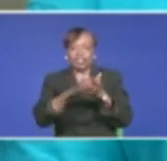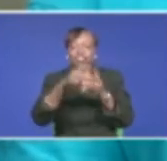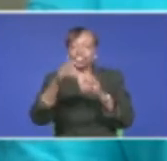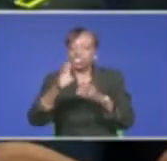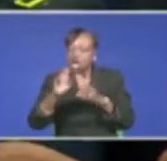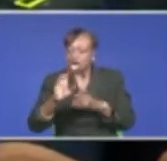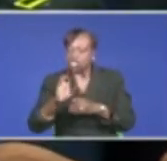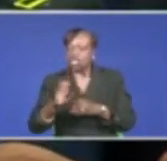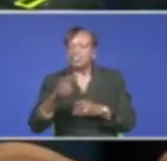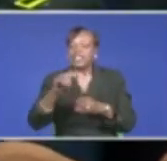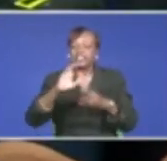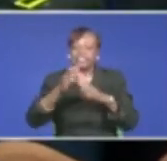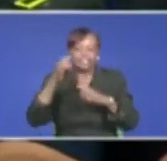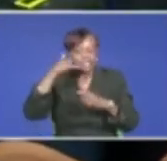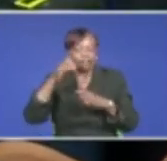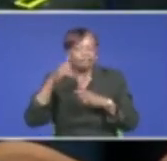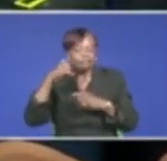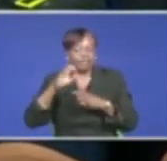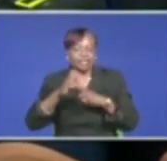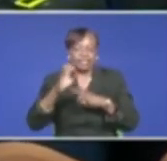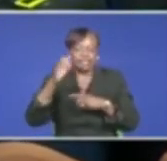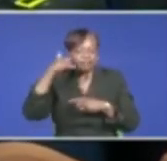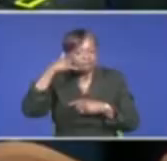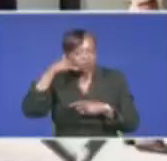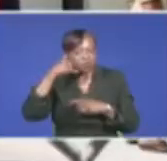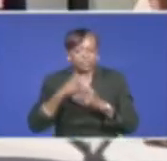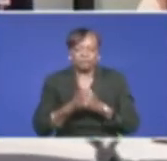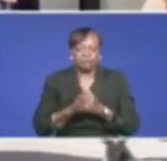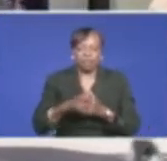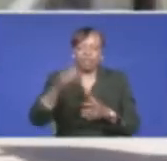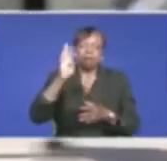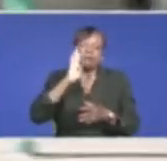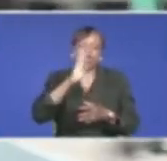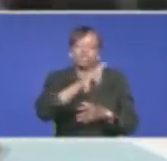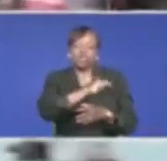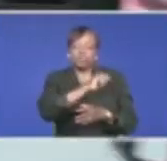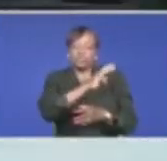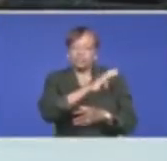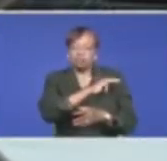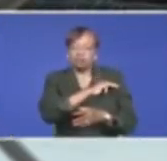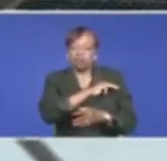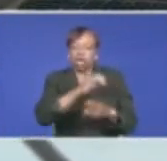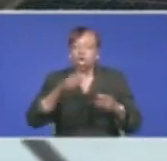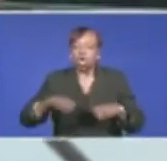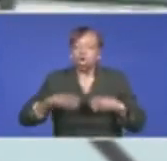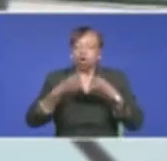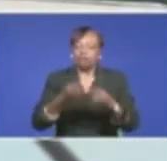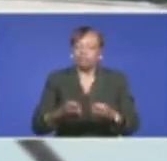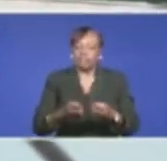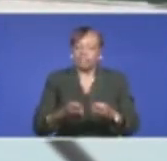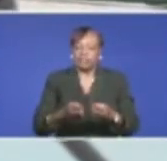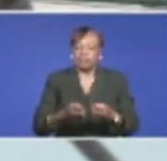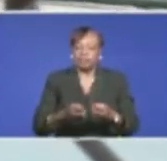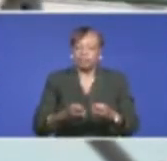cell phones. Deputy Commissioner at the Bahamas Department of Corrections, Bernadette Thompson-Murray, offered her suggestion as to how contraband is